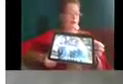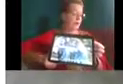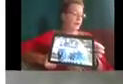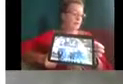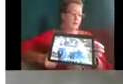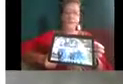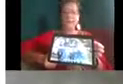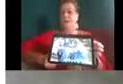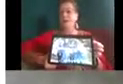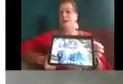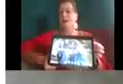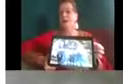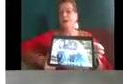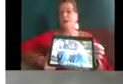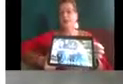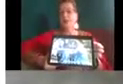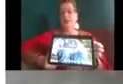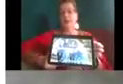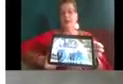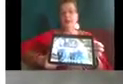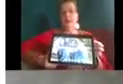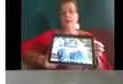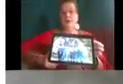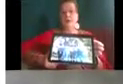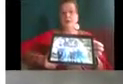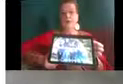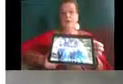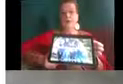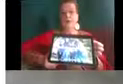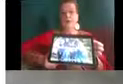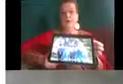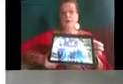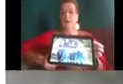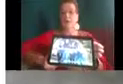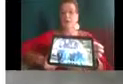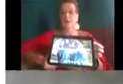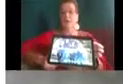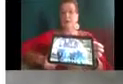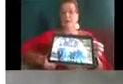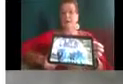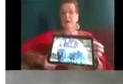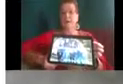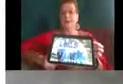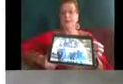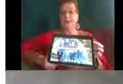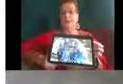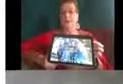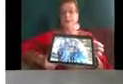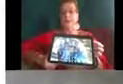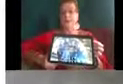either a cell phone or now you can actually um program your um echo devices